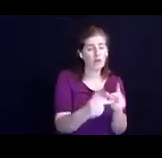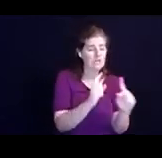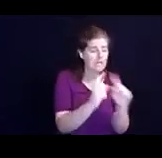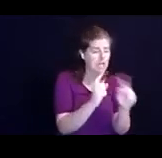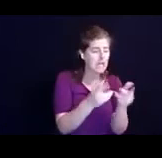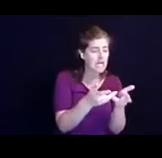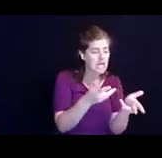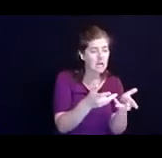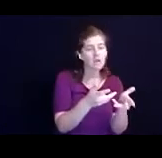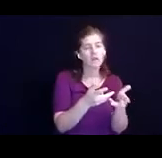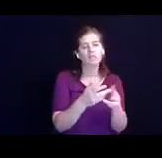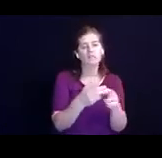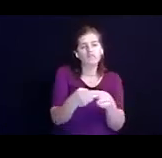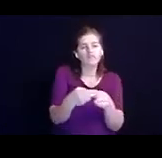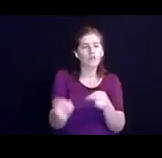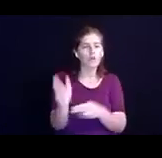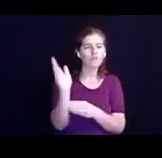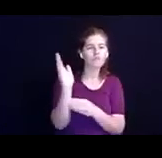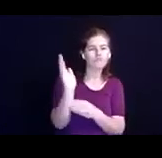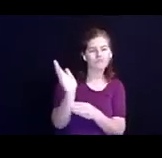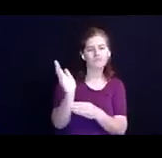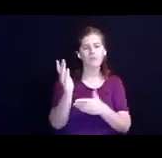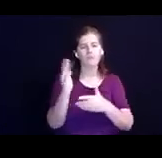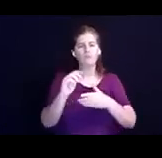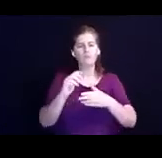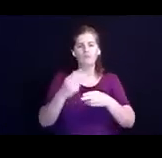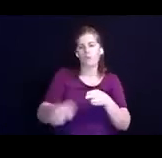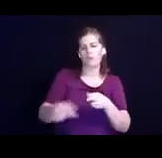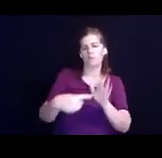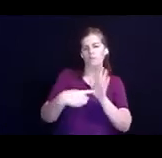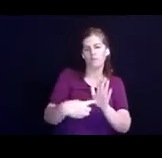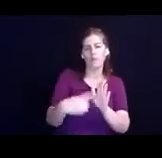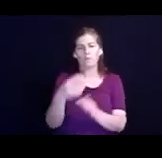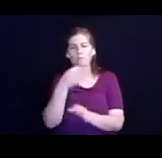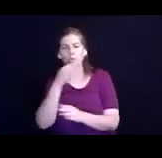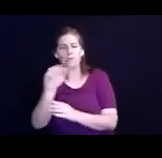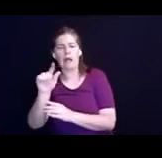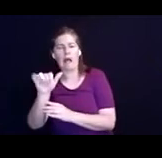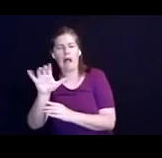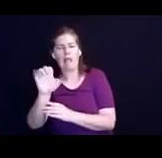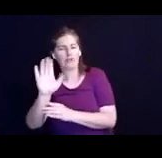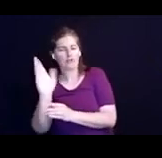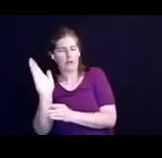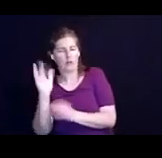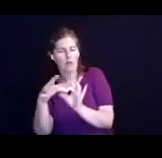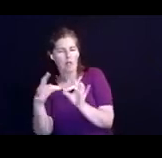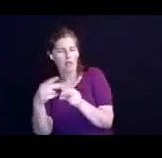deliver a nugget of best practice, as we will do in just a few minutes here with Alice's talk.